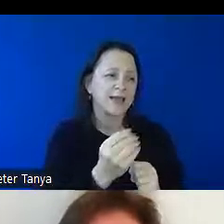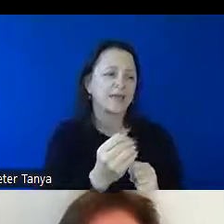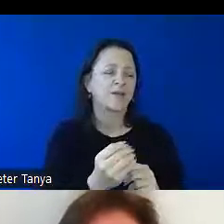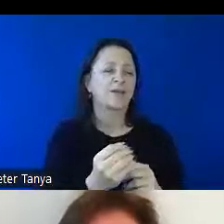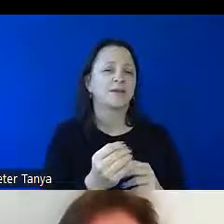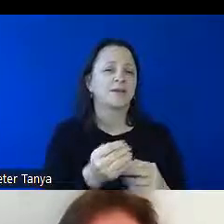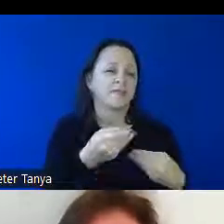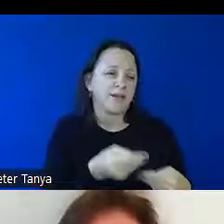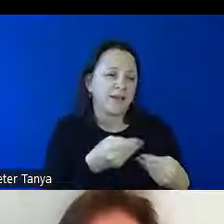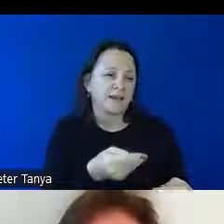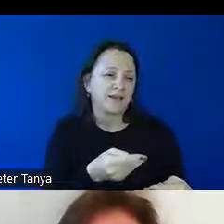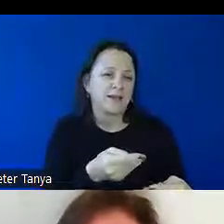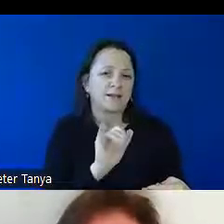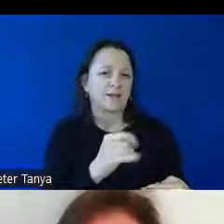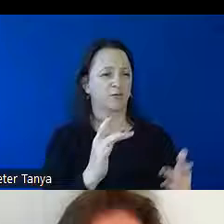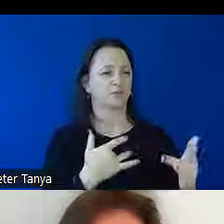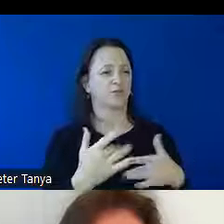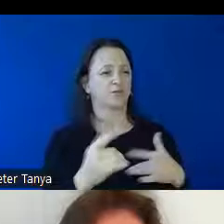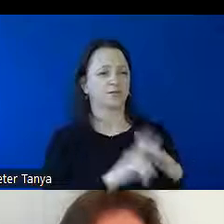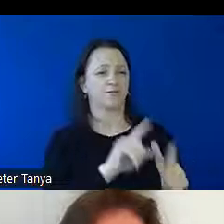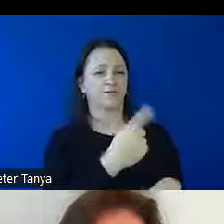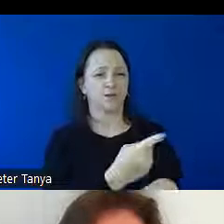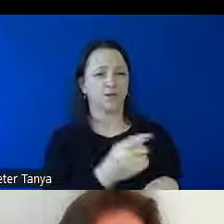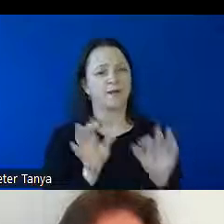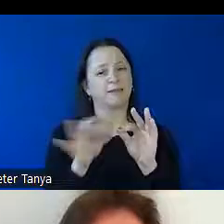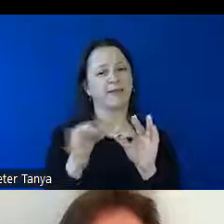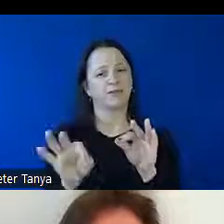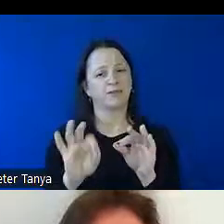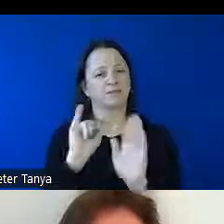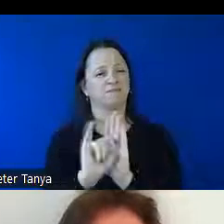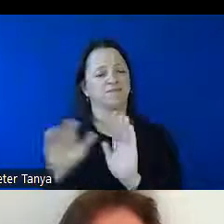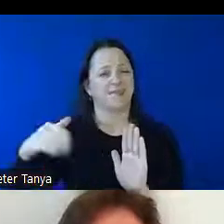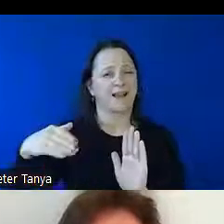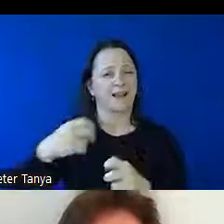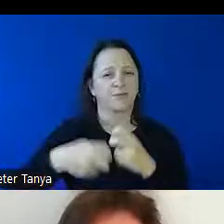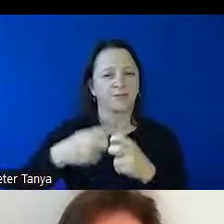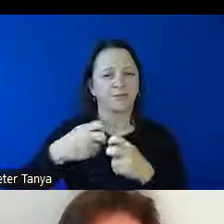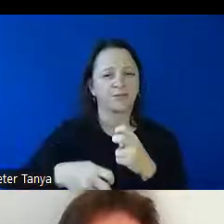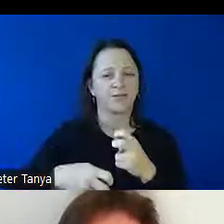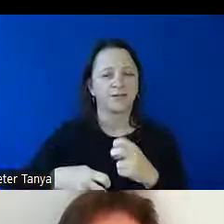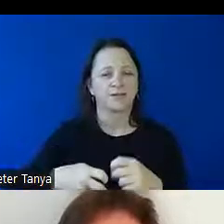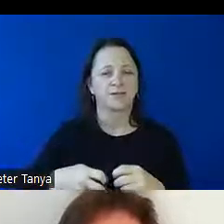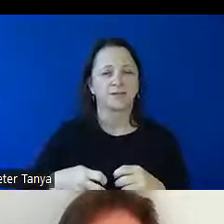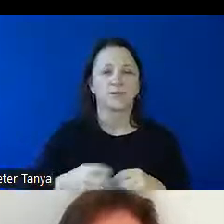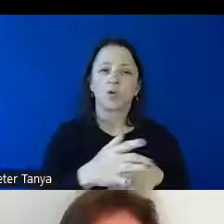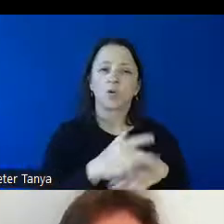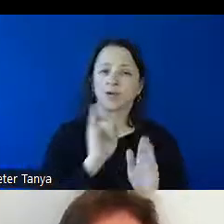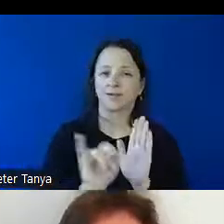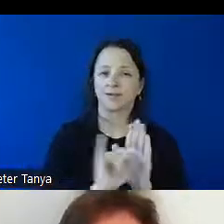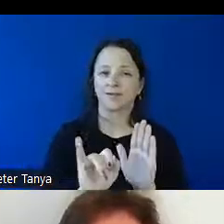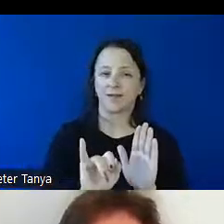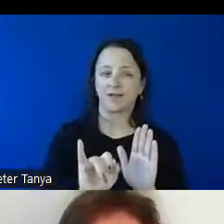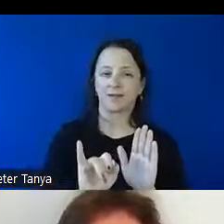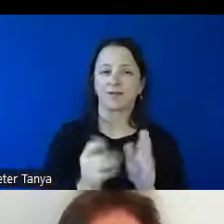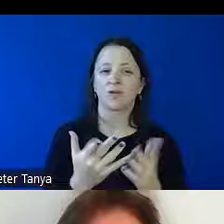before anyone was worried about their language. So identifying treatable comorbid conditions that improve quality of life